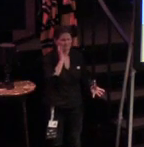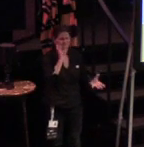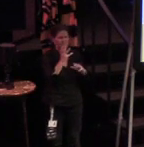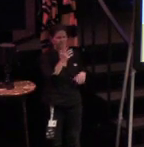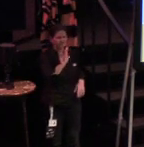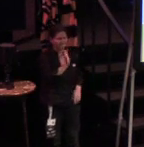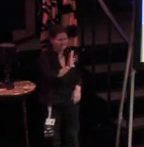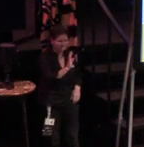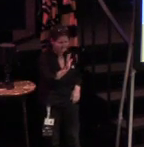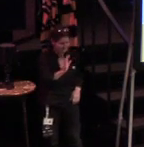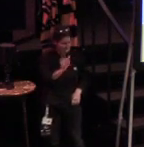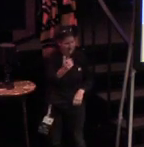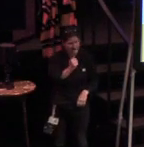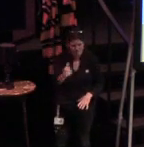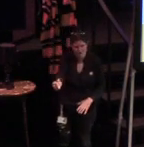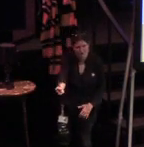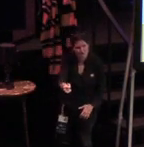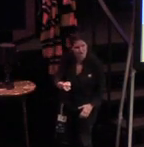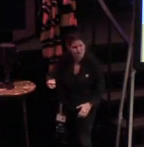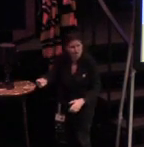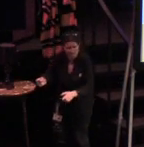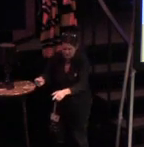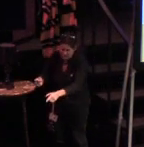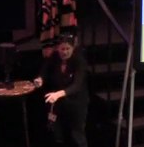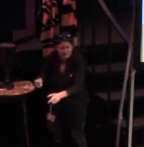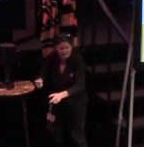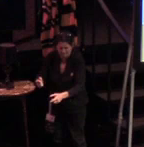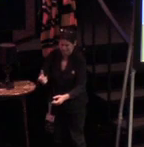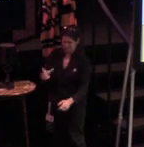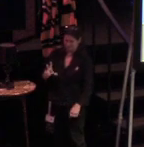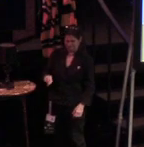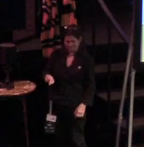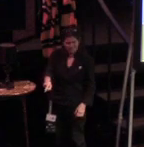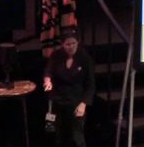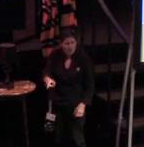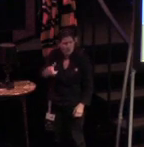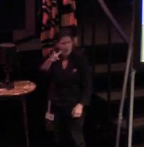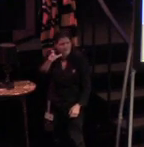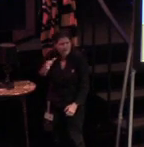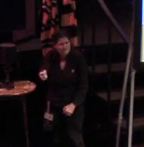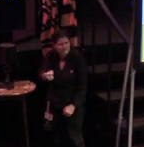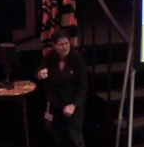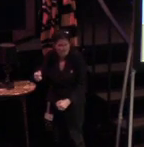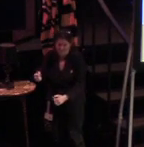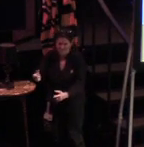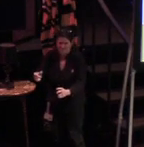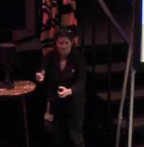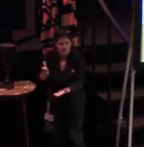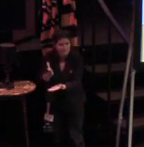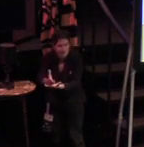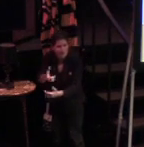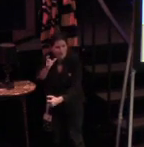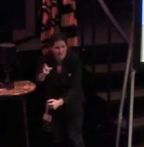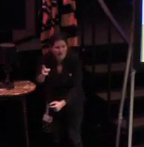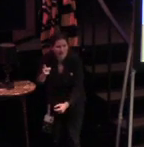coffee and was like look you probably didn't you did what enough like mind was blown because to me coffee was instant and I just